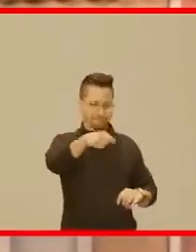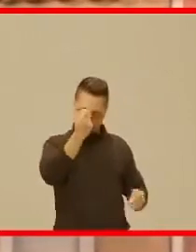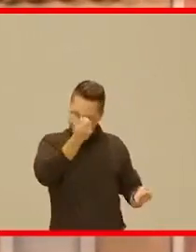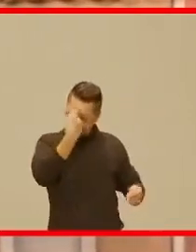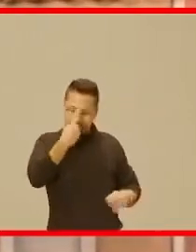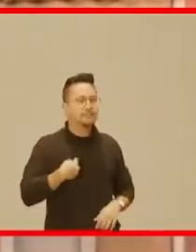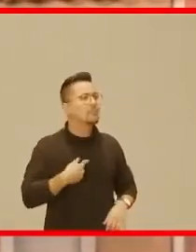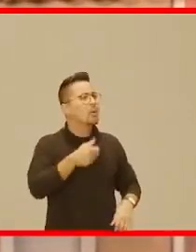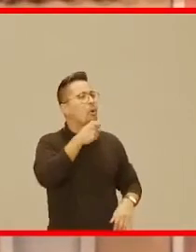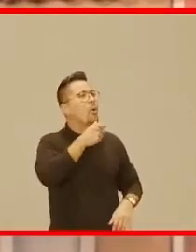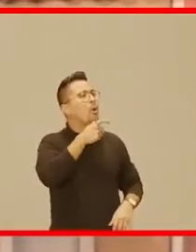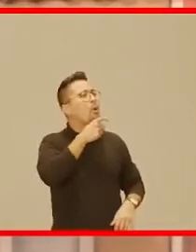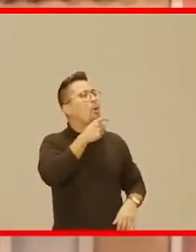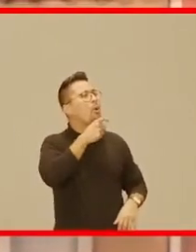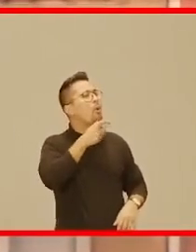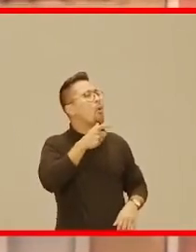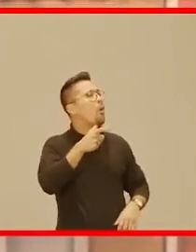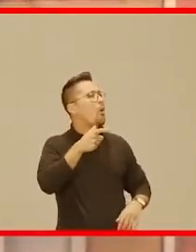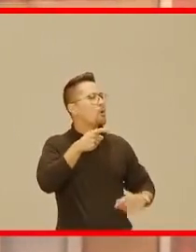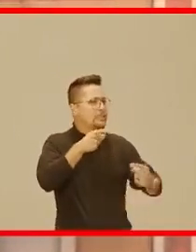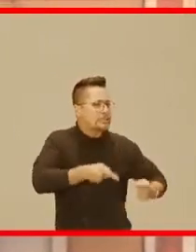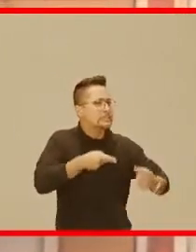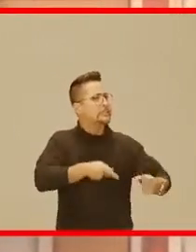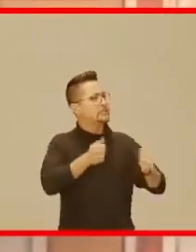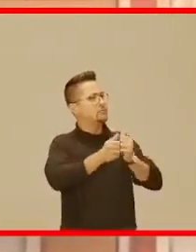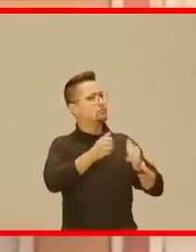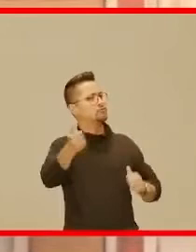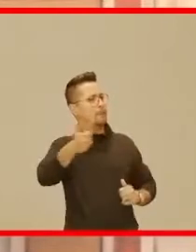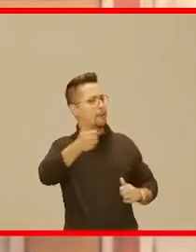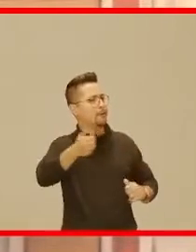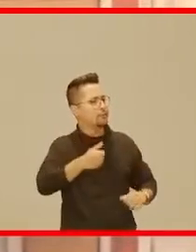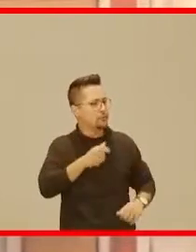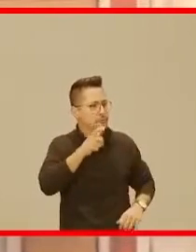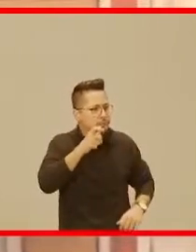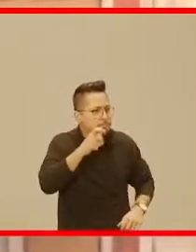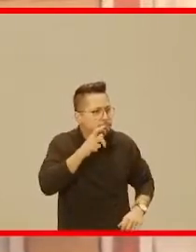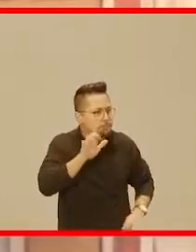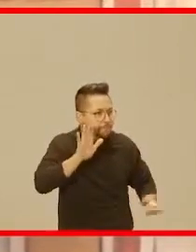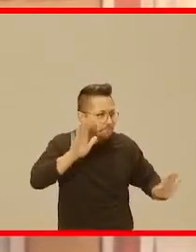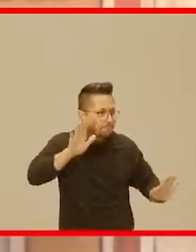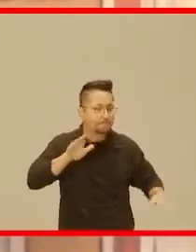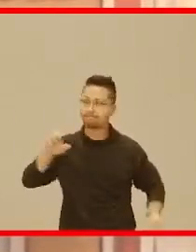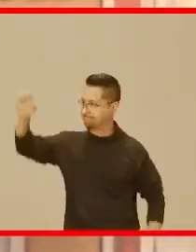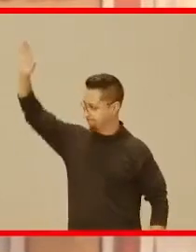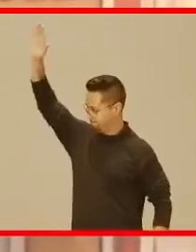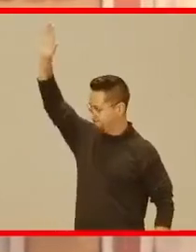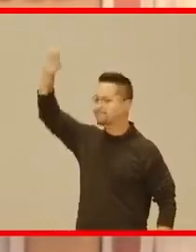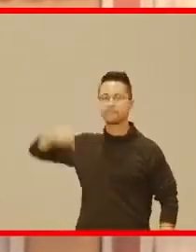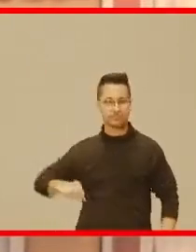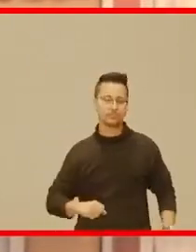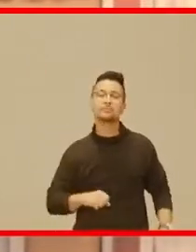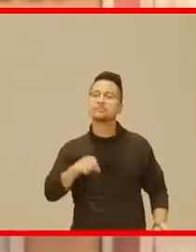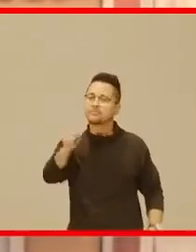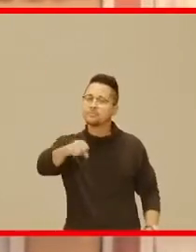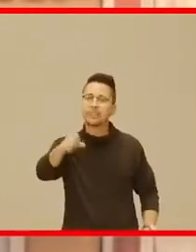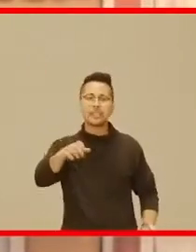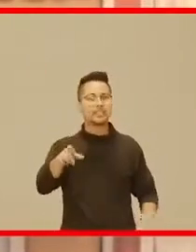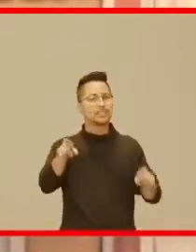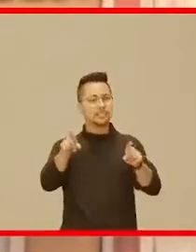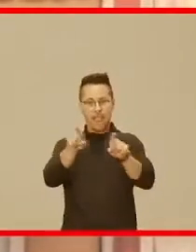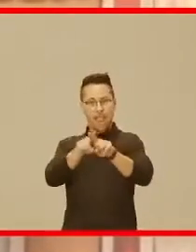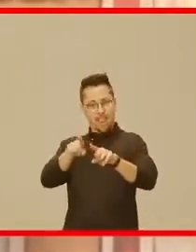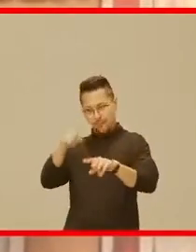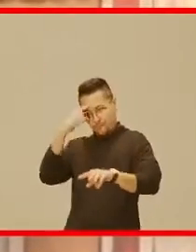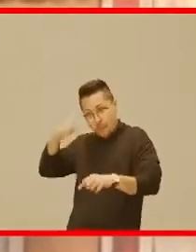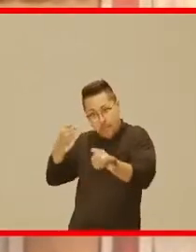with transportation? Getting places, yeah, that's one that I hear a lot when I try to talk to people about advocacy. So what is